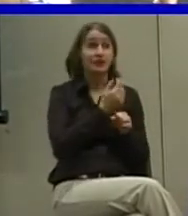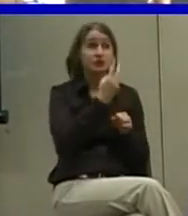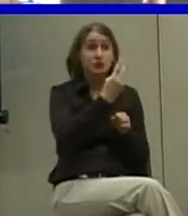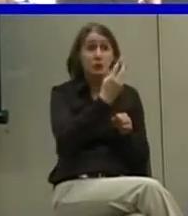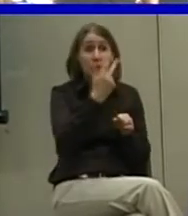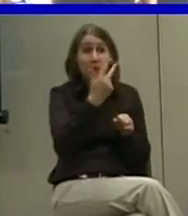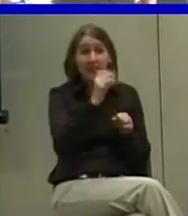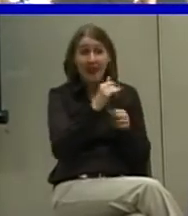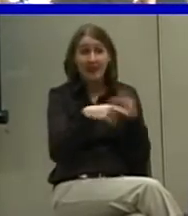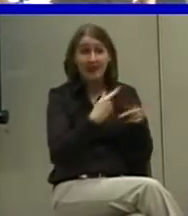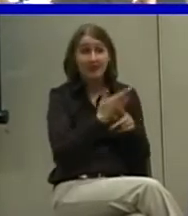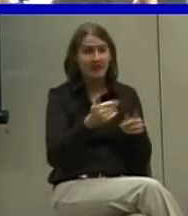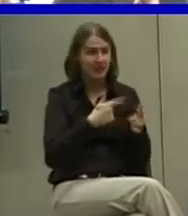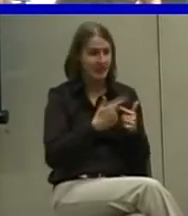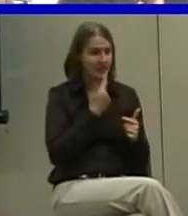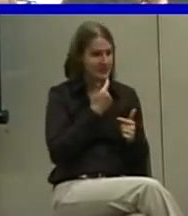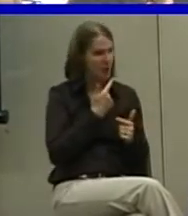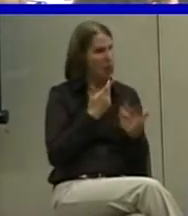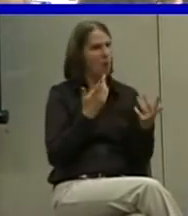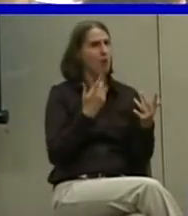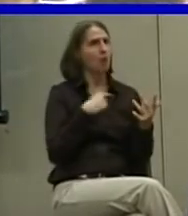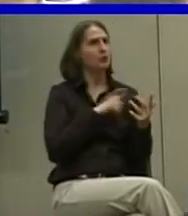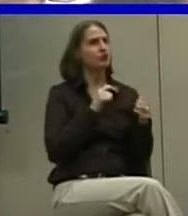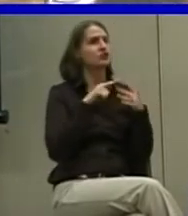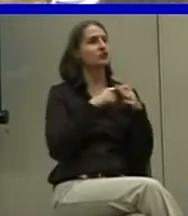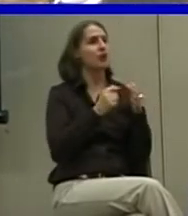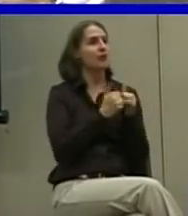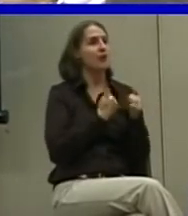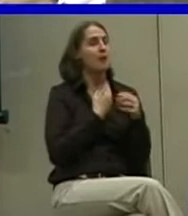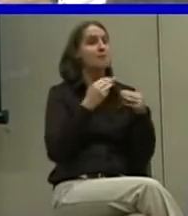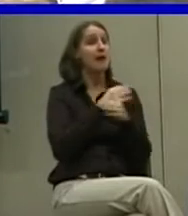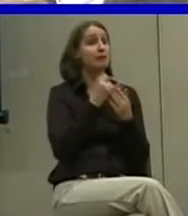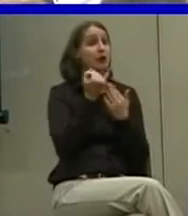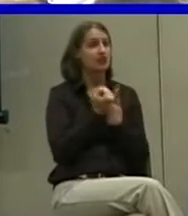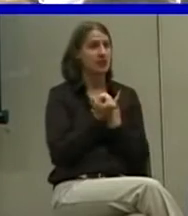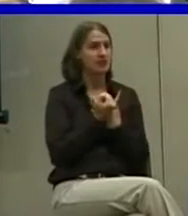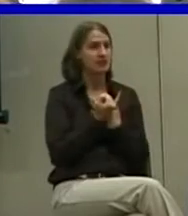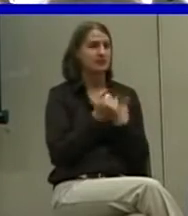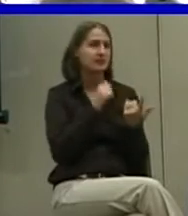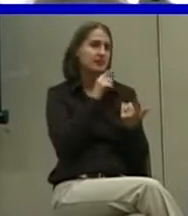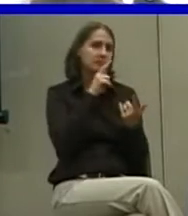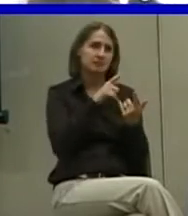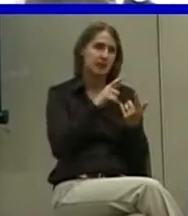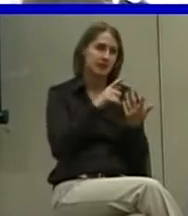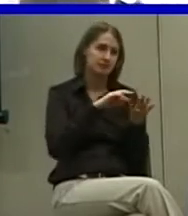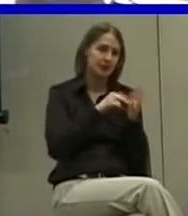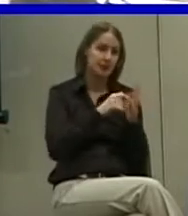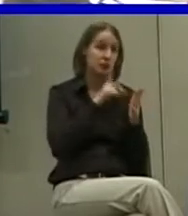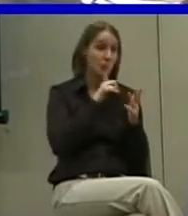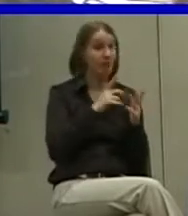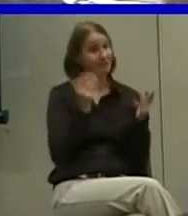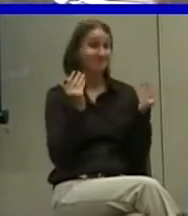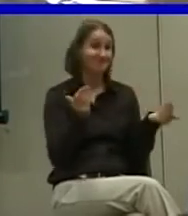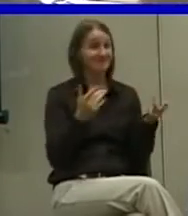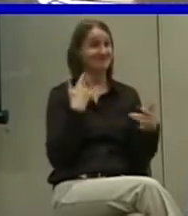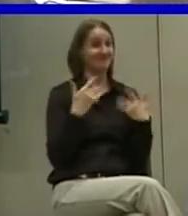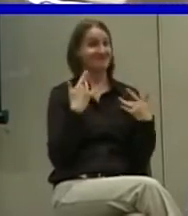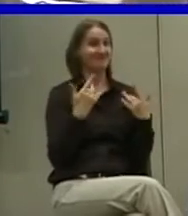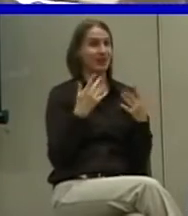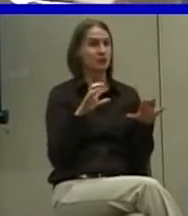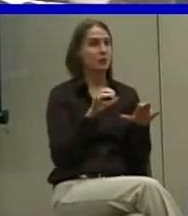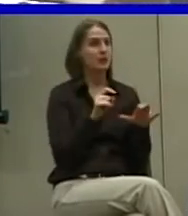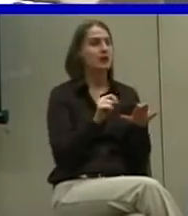in, and then I say, hey, let's get started on that math project. That doesn't mean for sure she's going to do it, but the odds